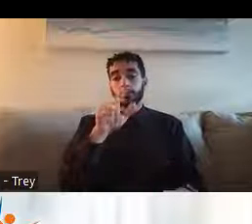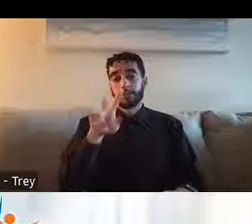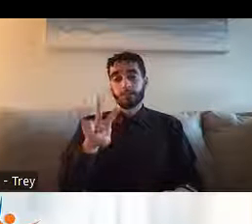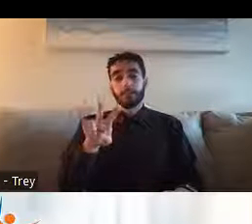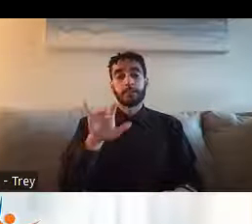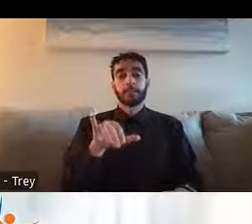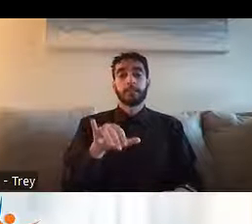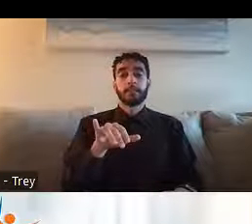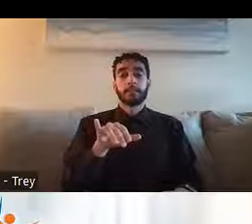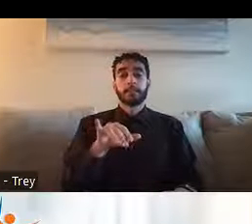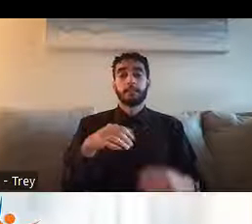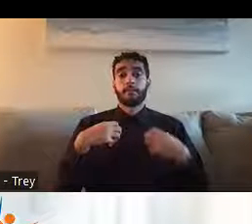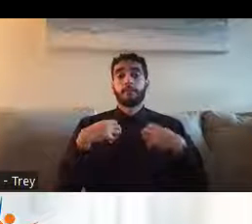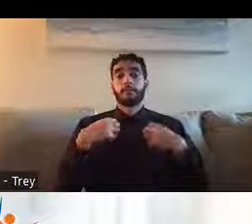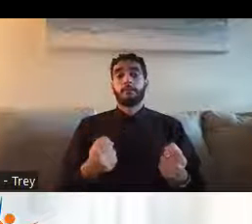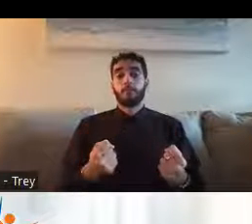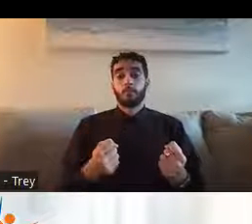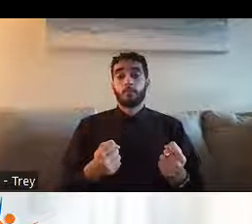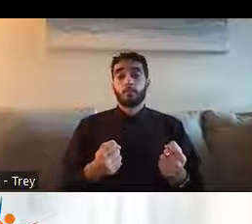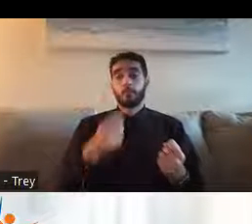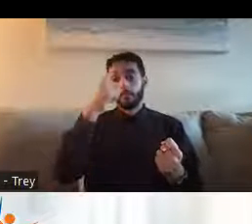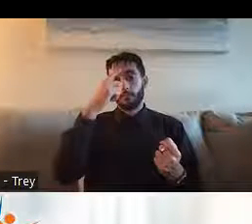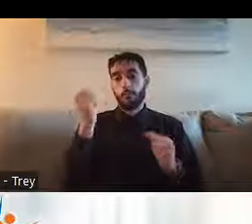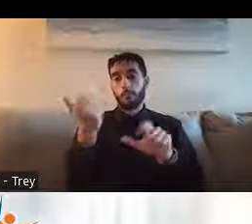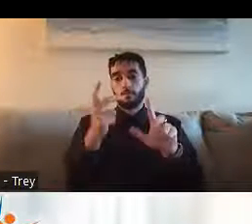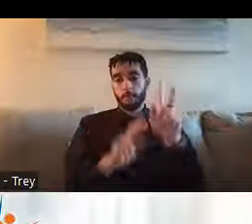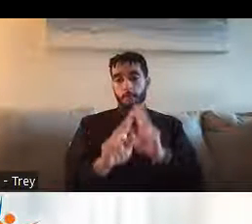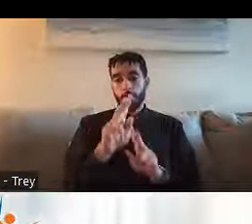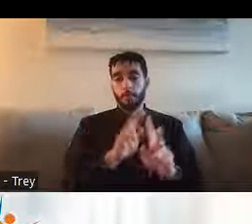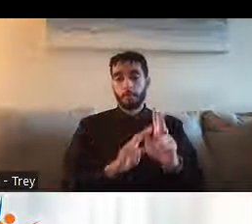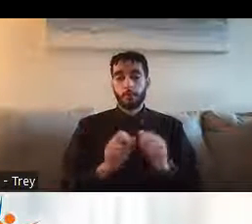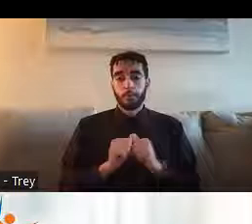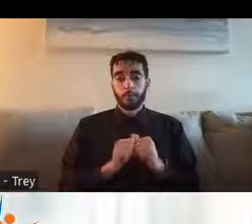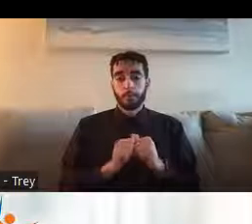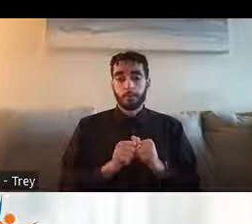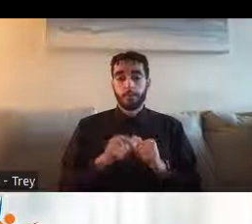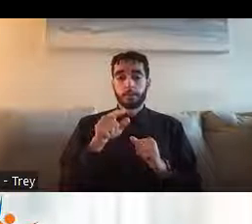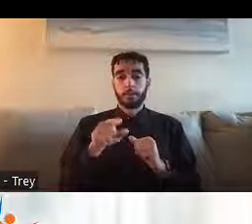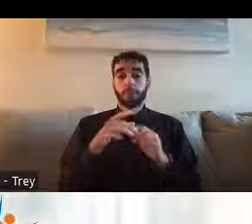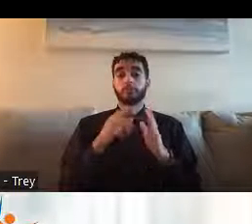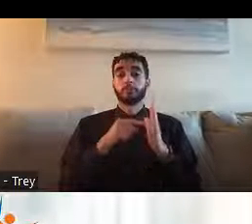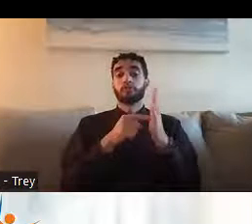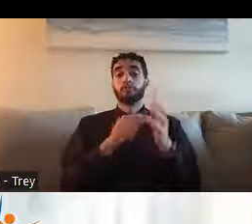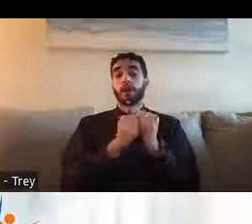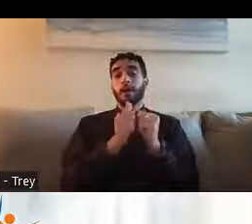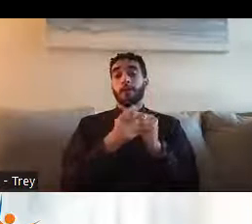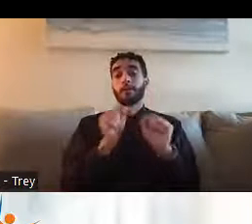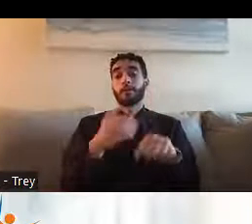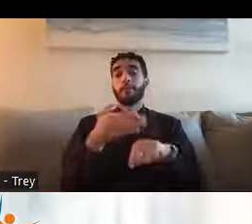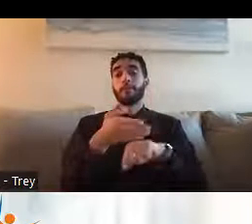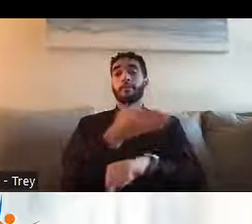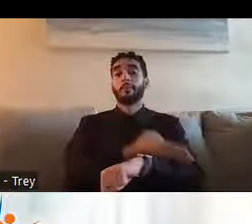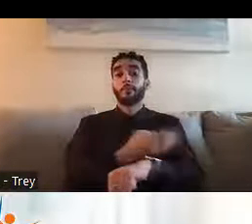an integral component of public health. The Healthy Brain Initiative roadmap outlines how to promote cognitive health, address